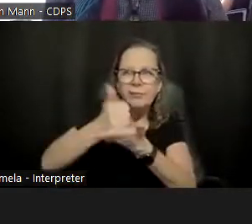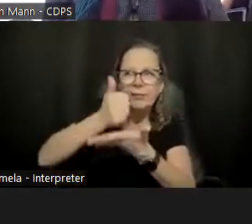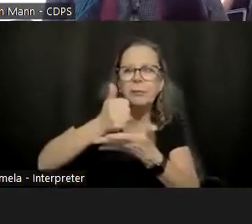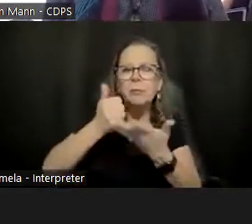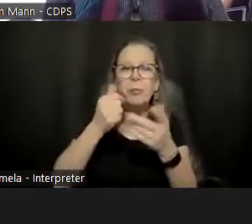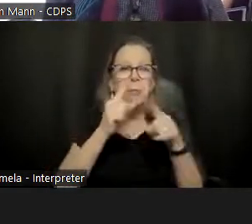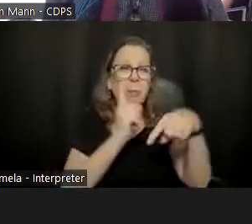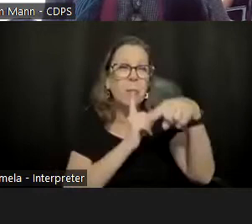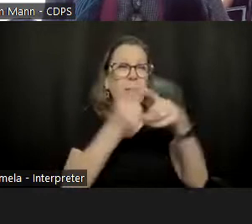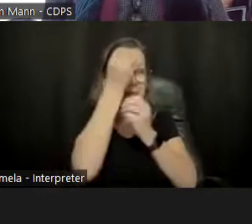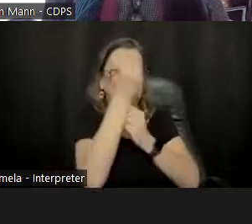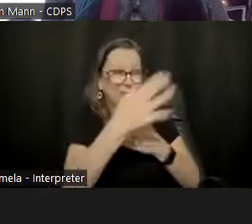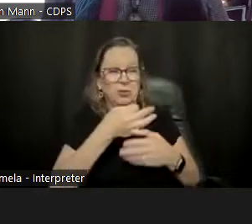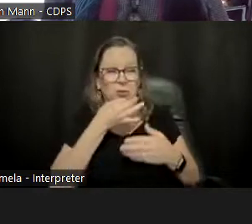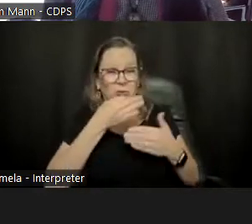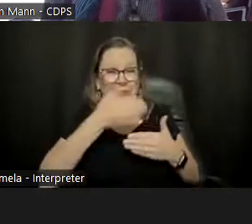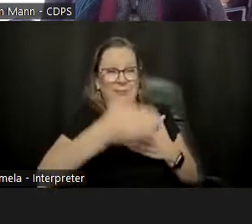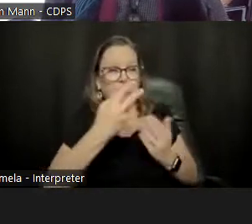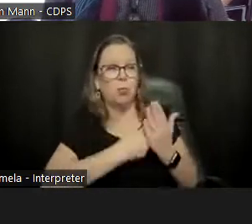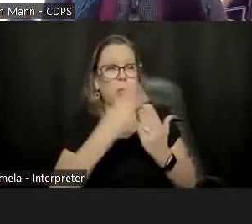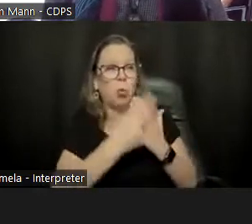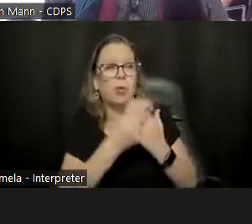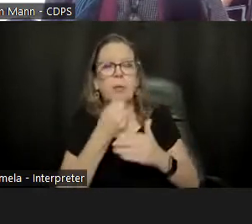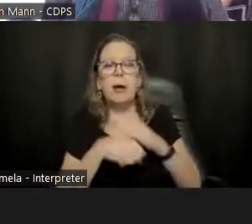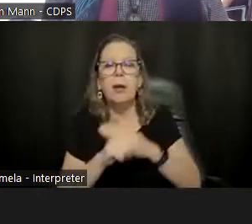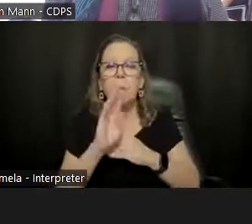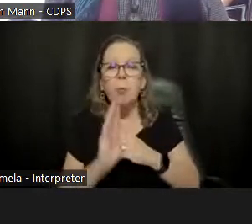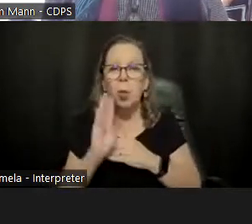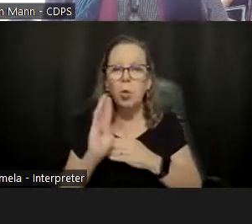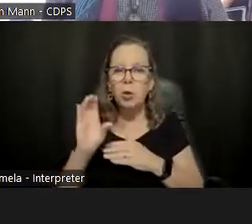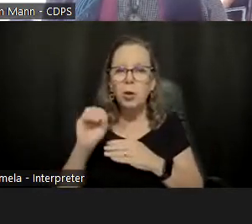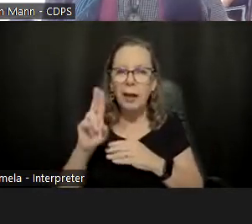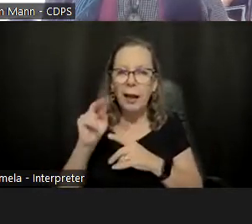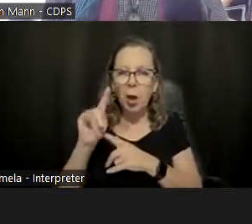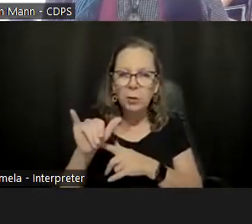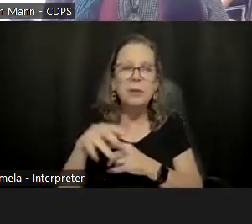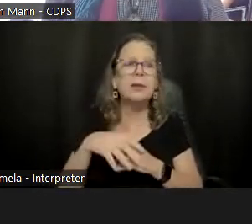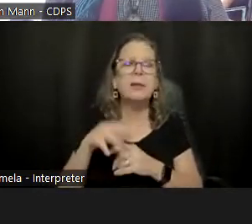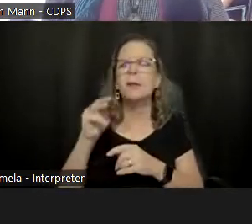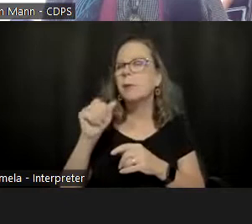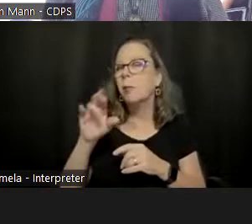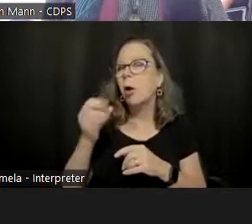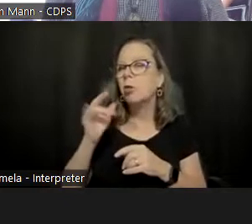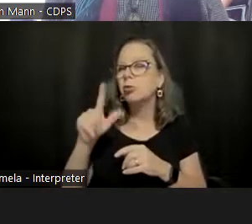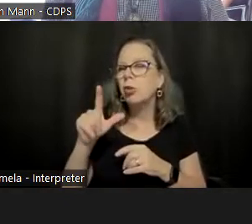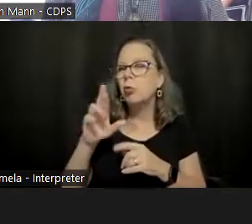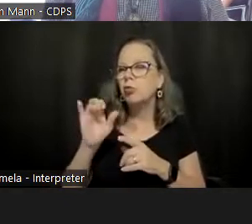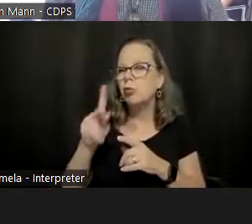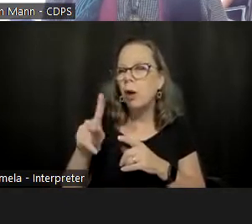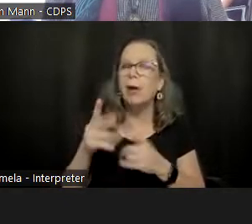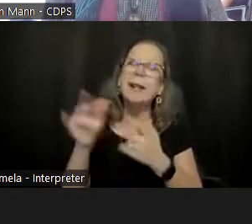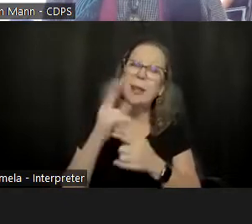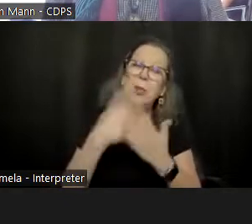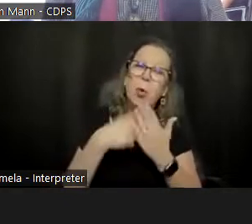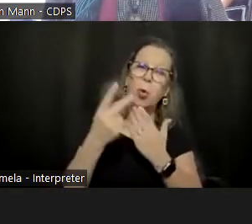upcoming programs that were offered through Boulder County, Marshall Rock, such as like the Recovery Navigation Program that's kind of